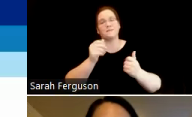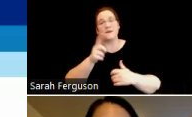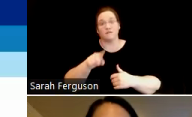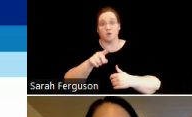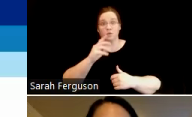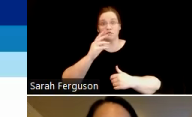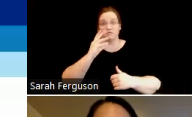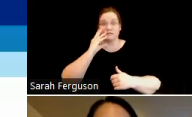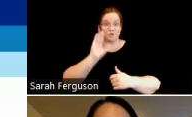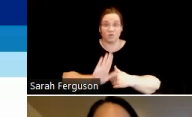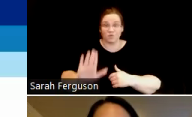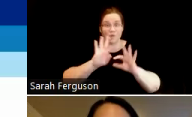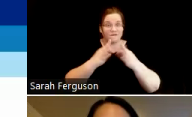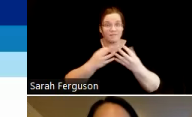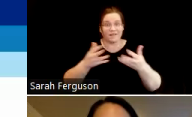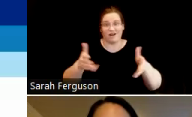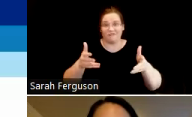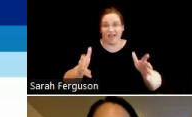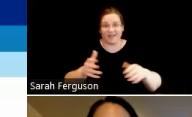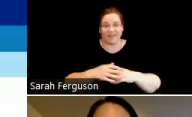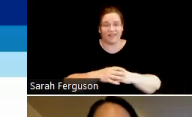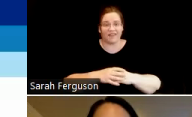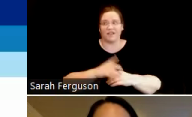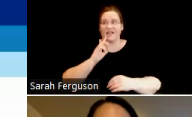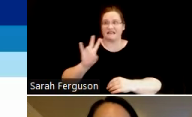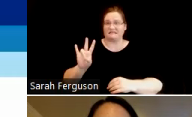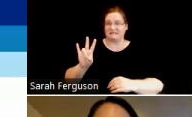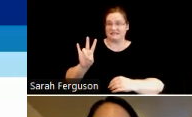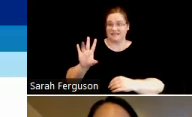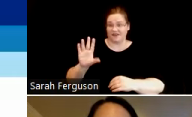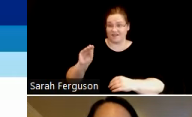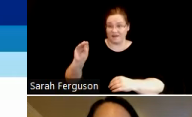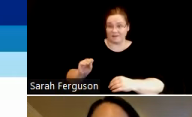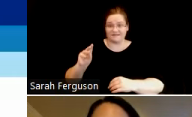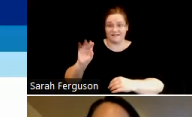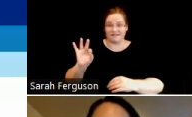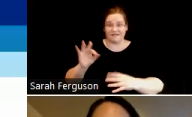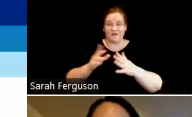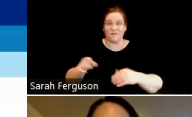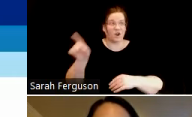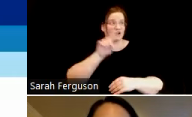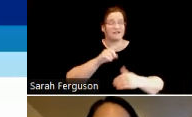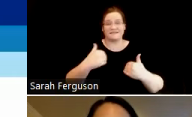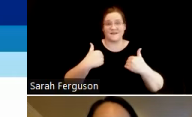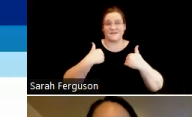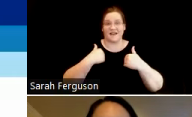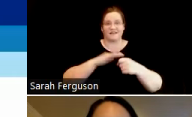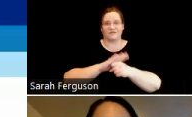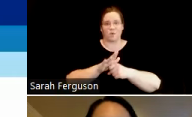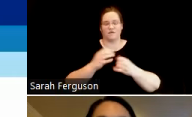experienced it in your family already. I think something like 75% of Americans have had COVID-19 at this